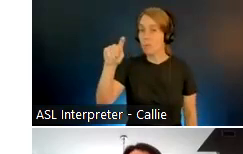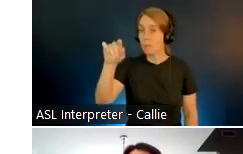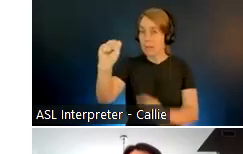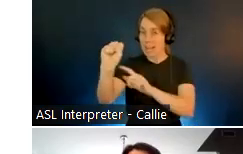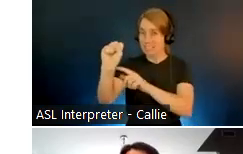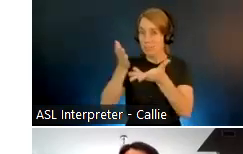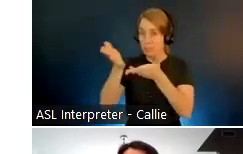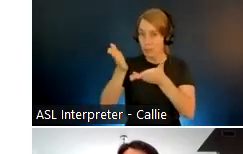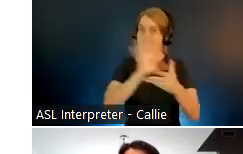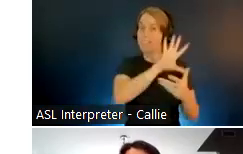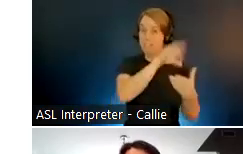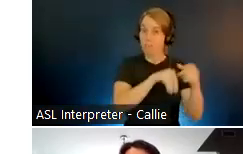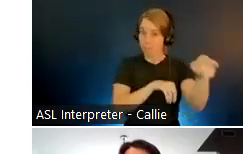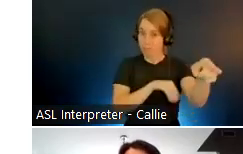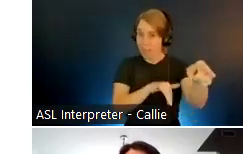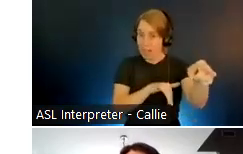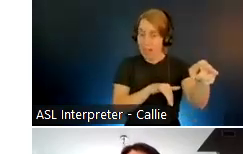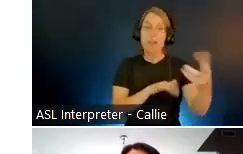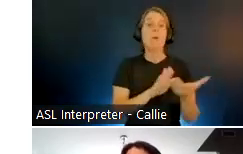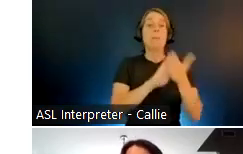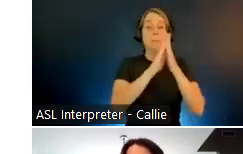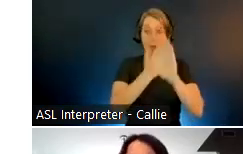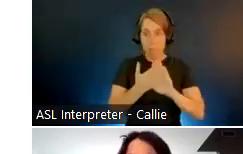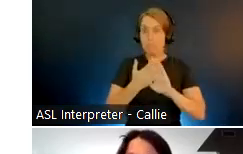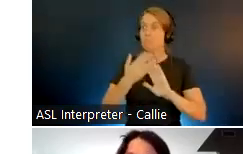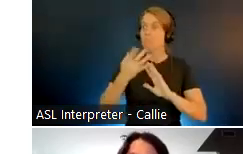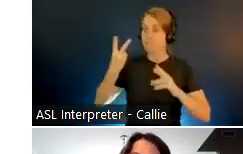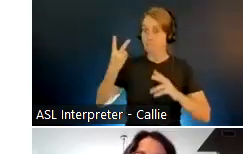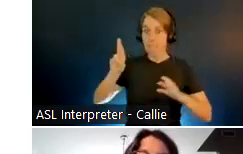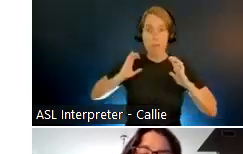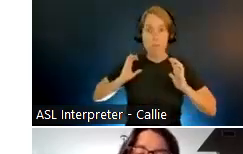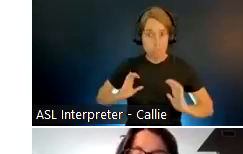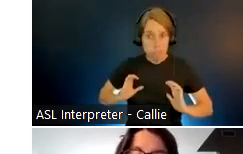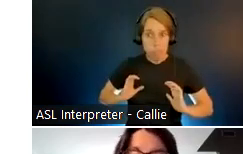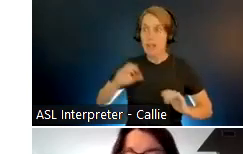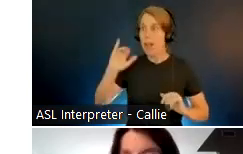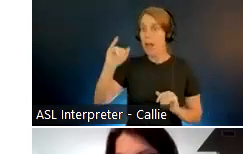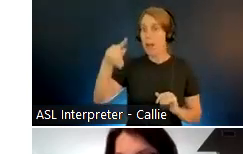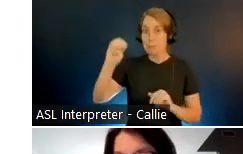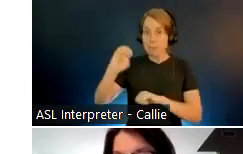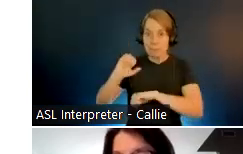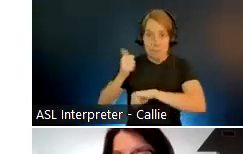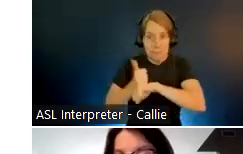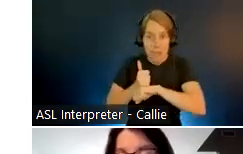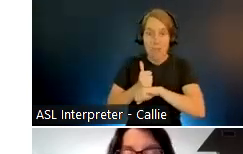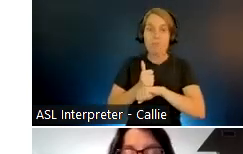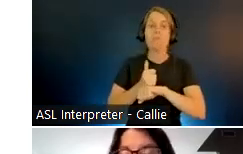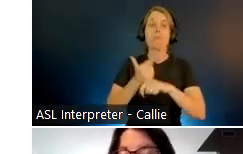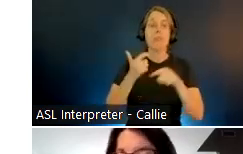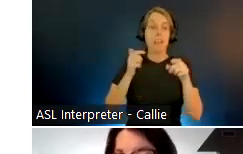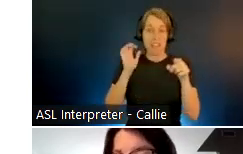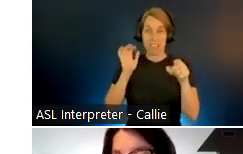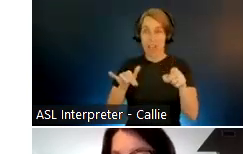individual becomes eligible for VR services and they've got their plan, their VR counselor should really be working with them on